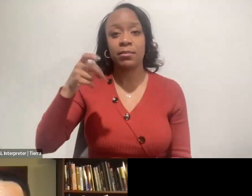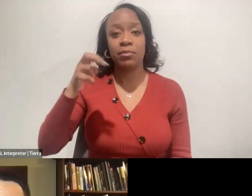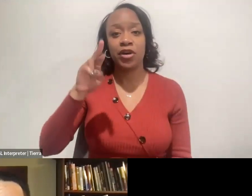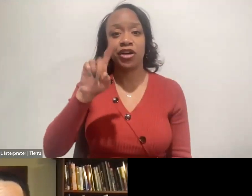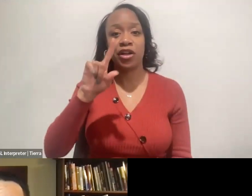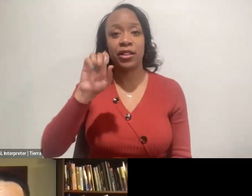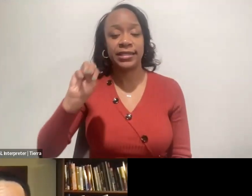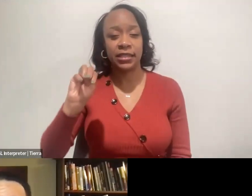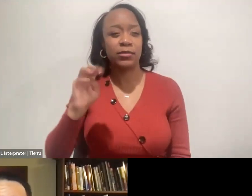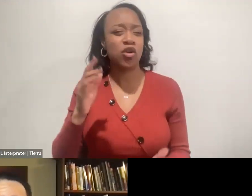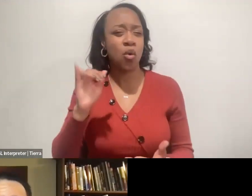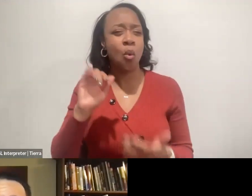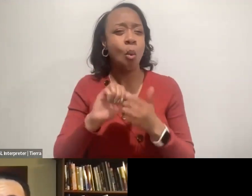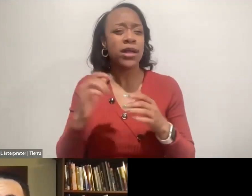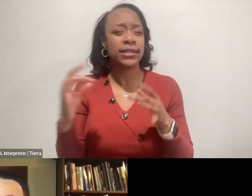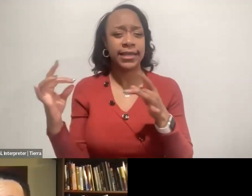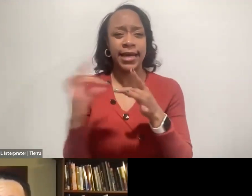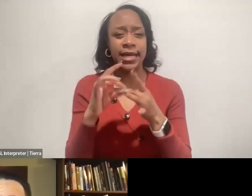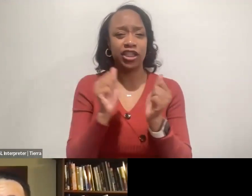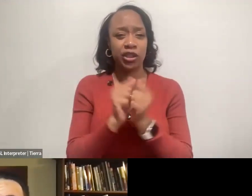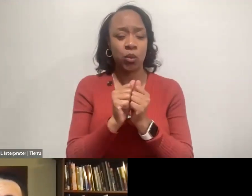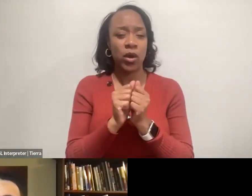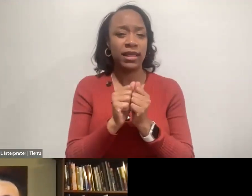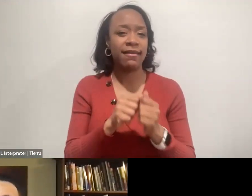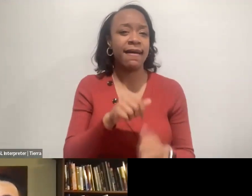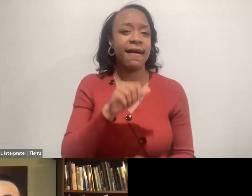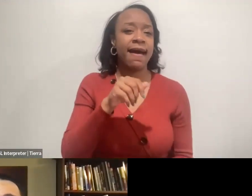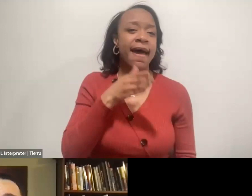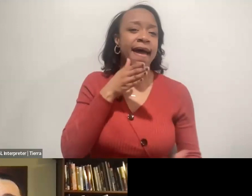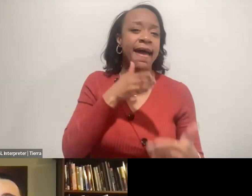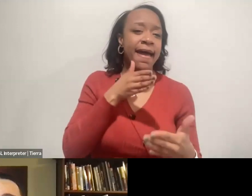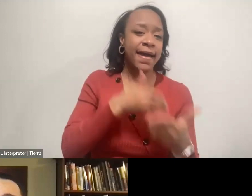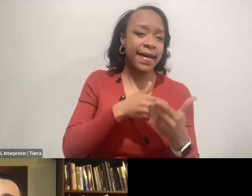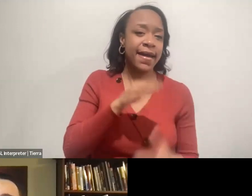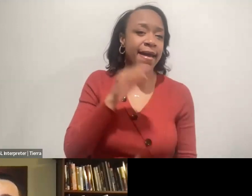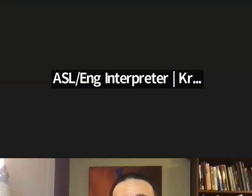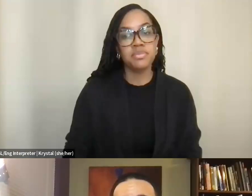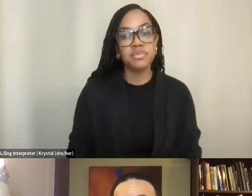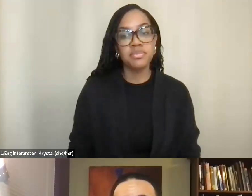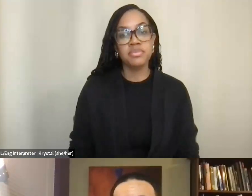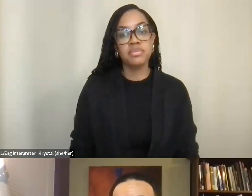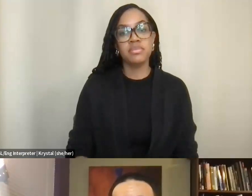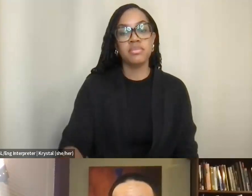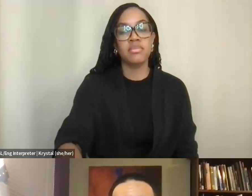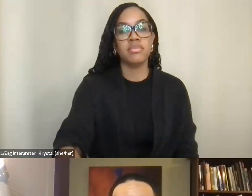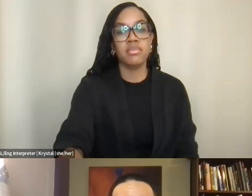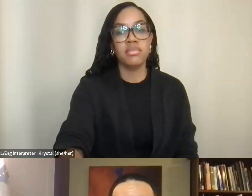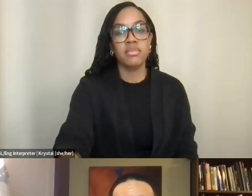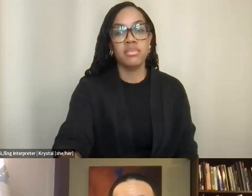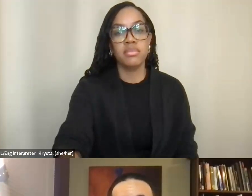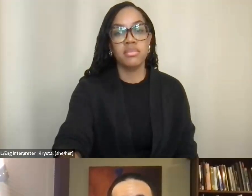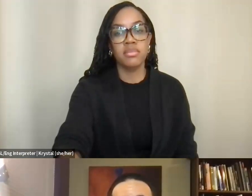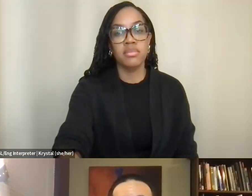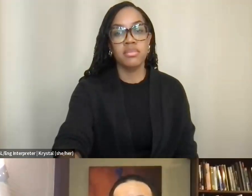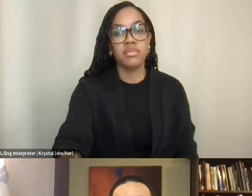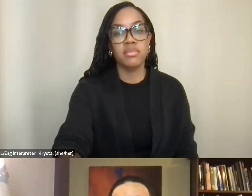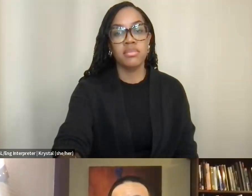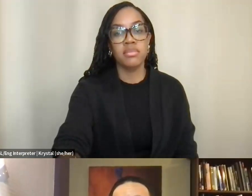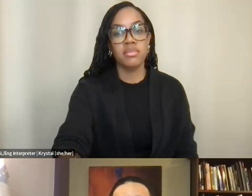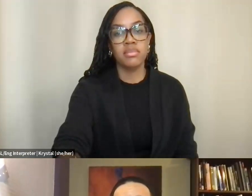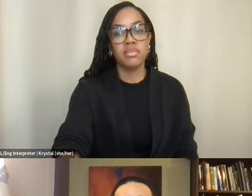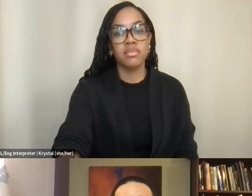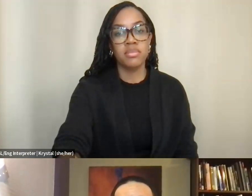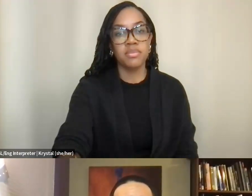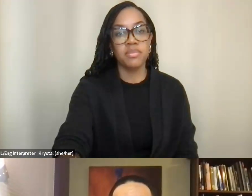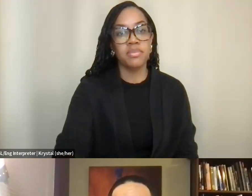anti-Black racism and imperialism and militarism. I grew up around Washington, D.C.